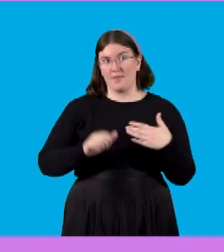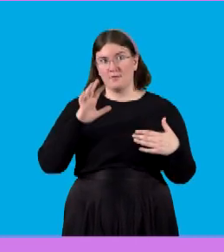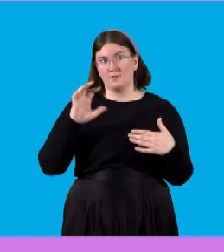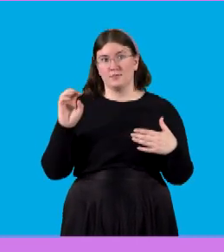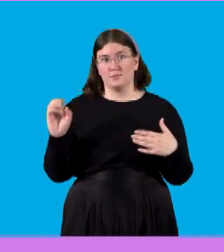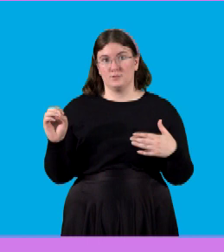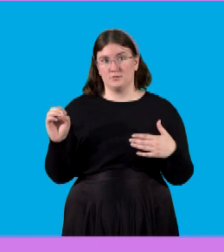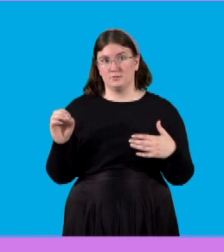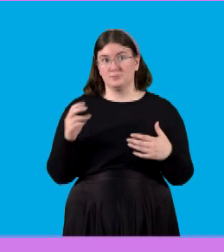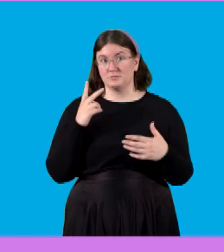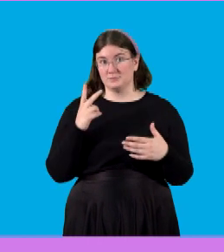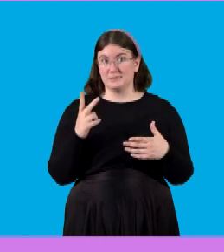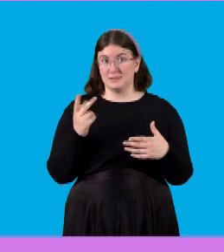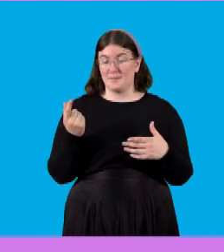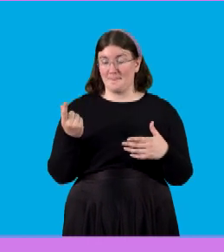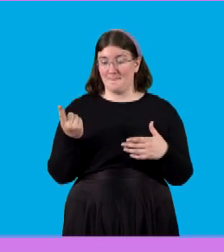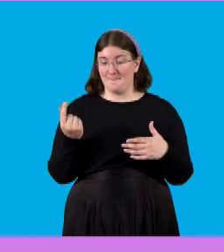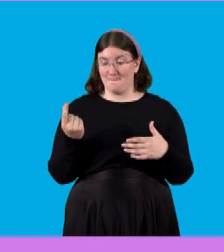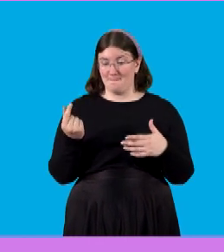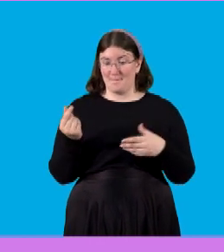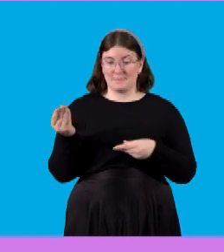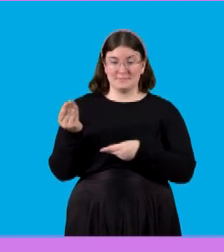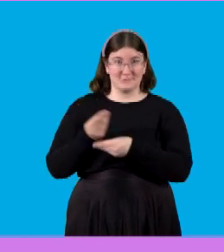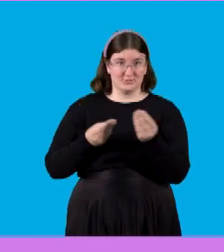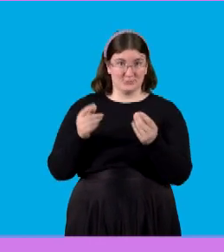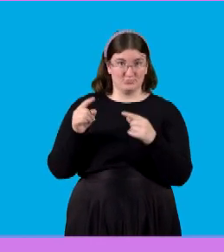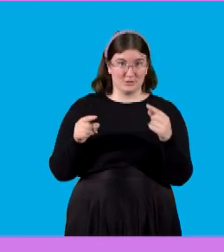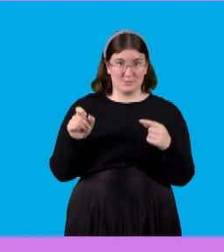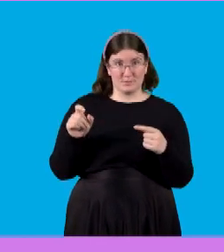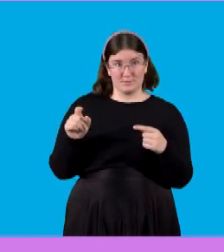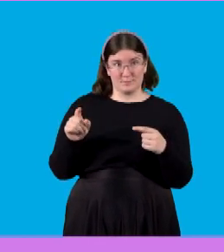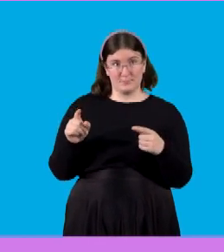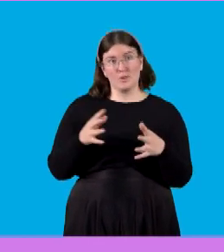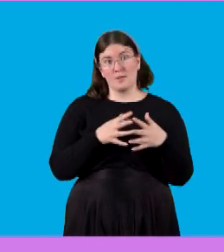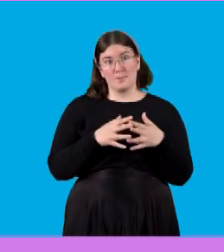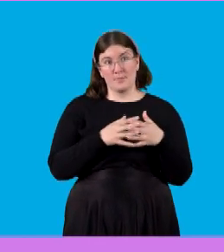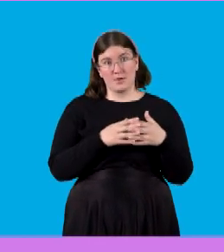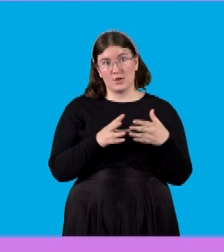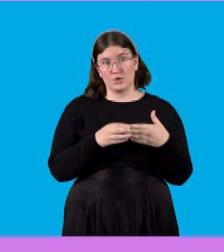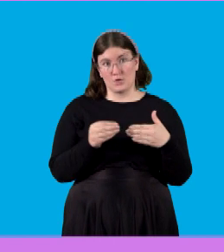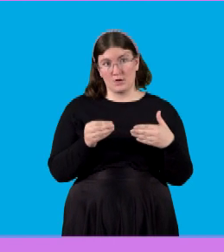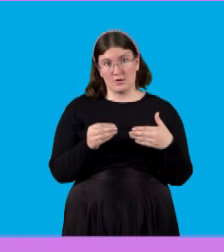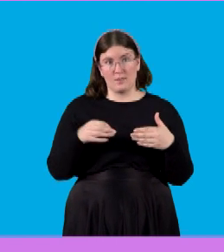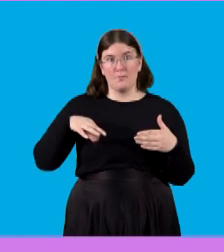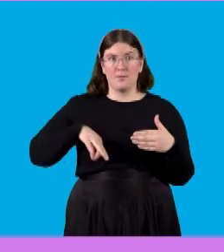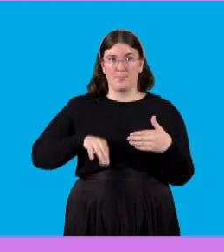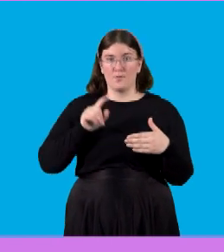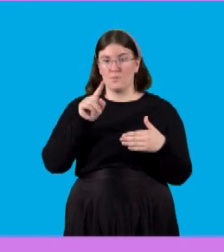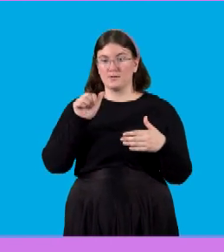month, and there's the exchange rate currently, right? Or for that time. Then the US dollars will